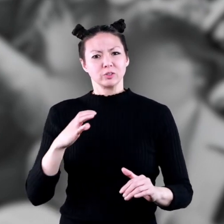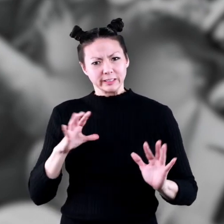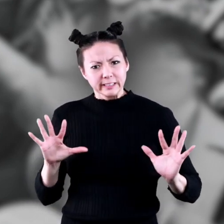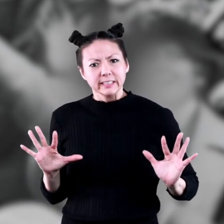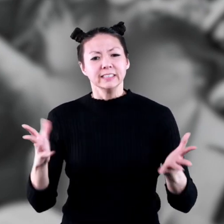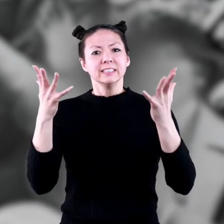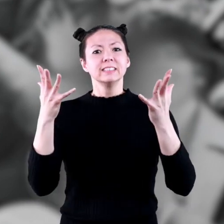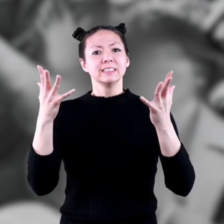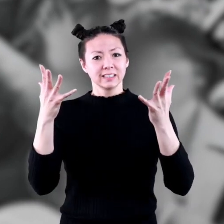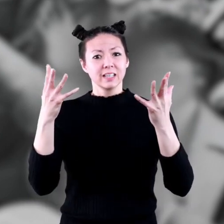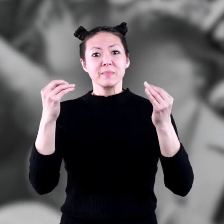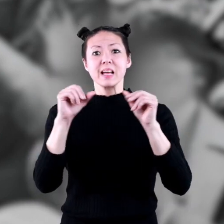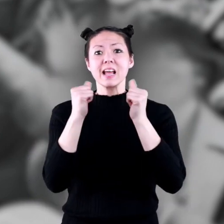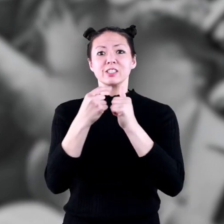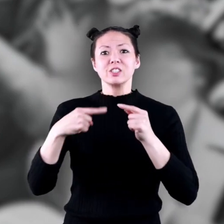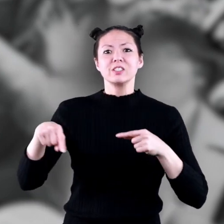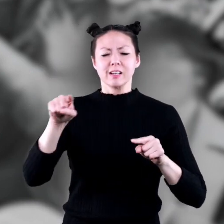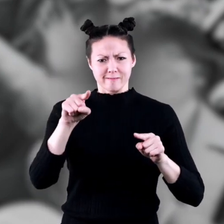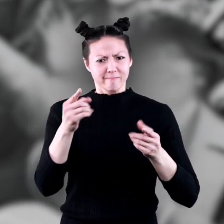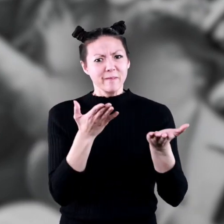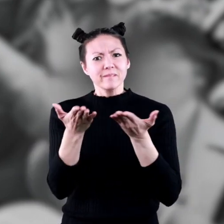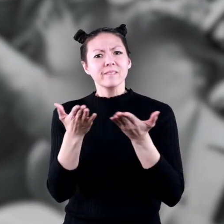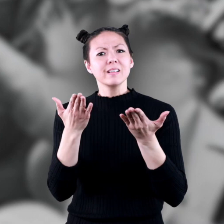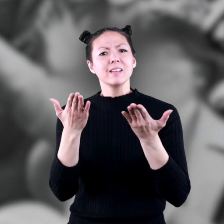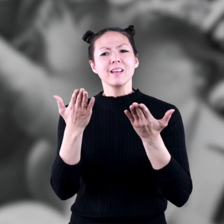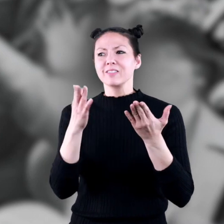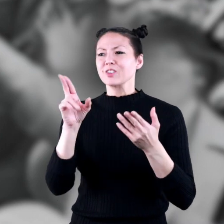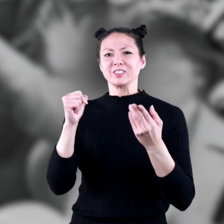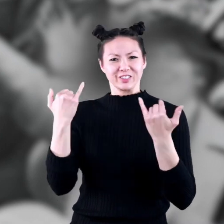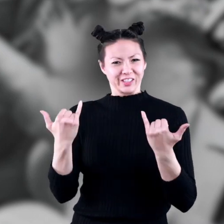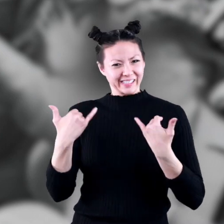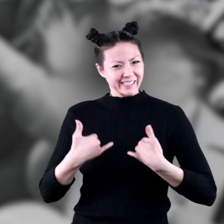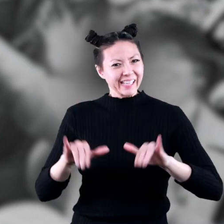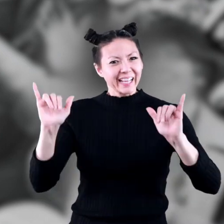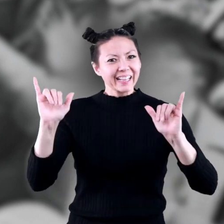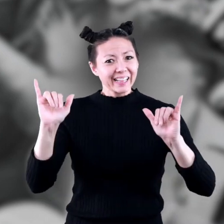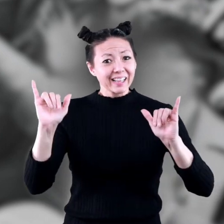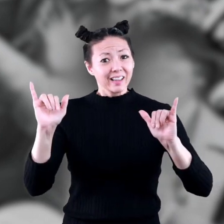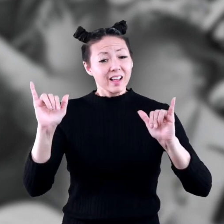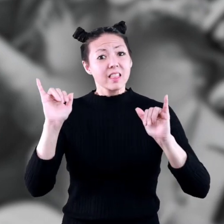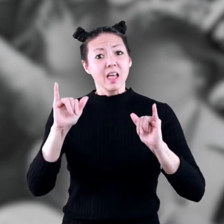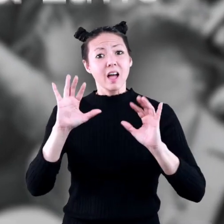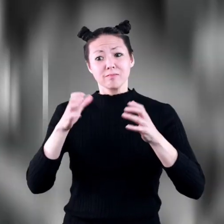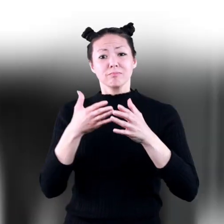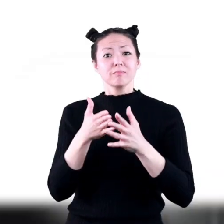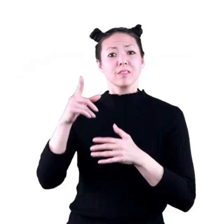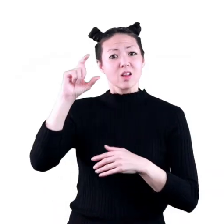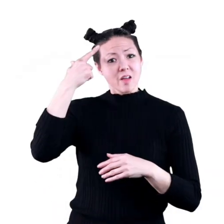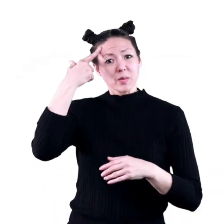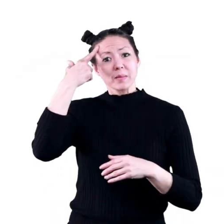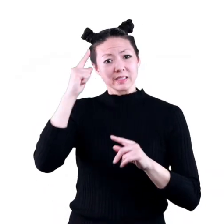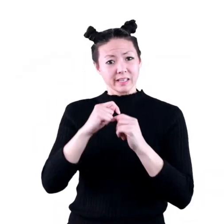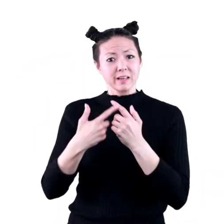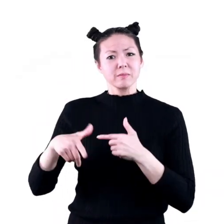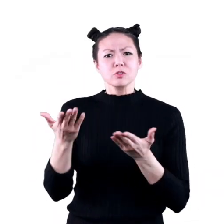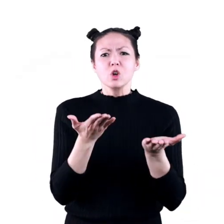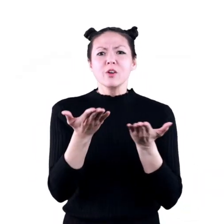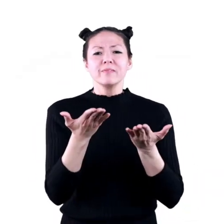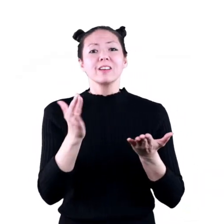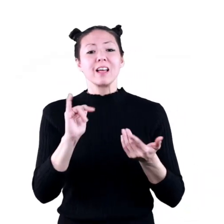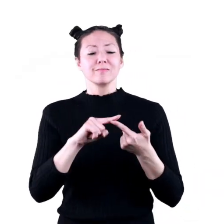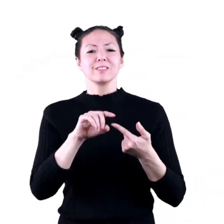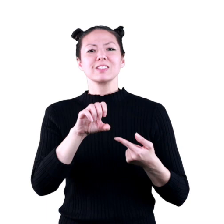pushed Congress to pass them. Many of these agencies still serve the people of the United States today. Among these new